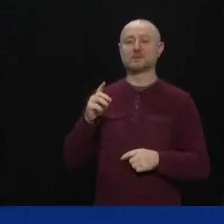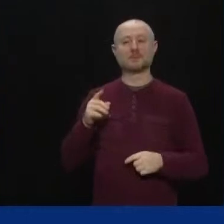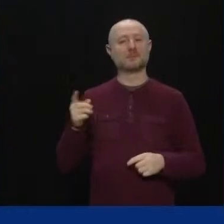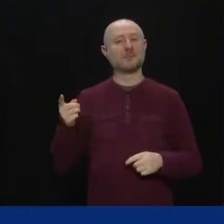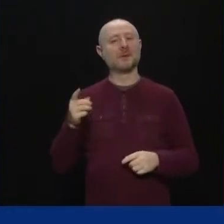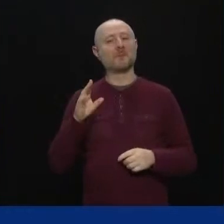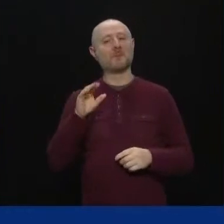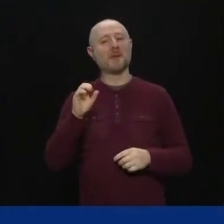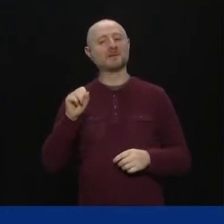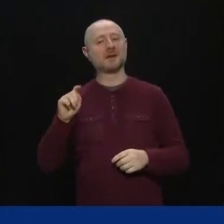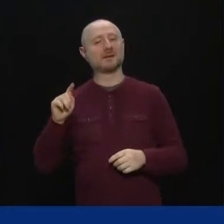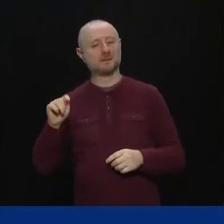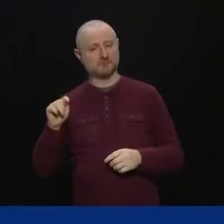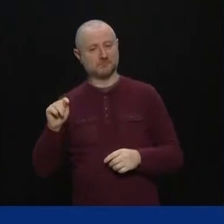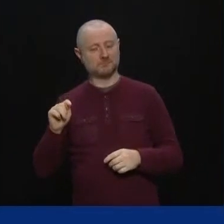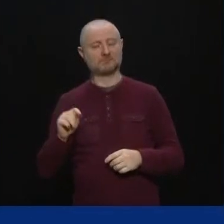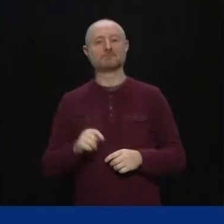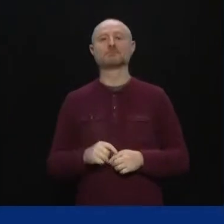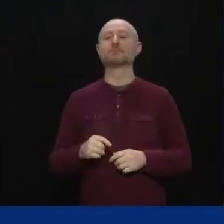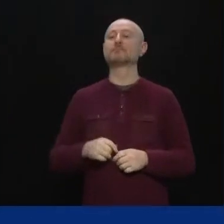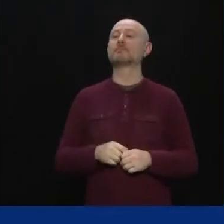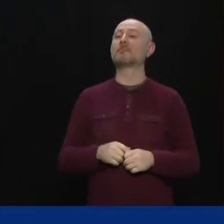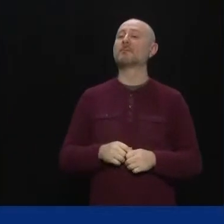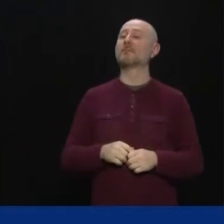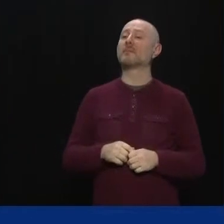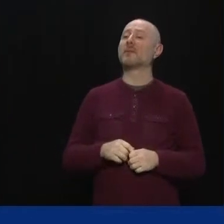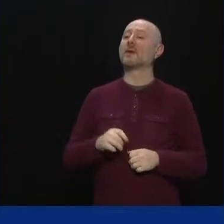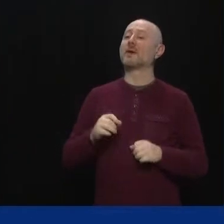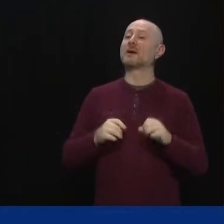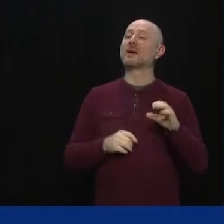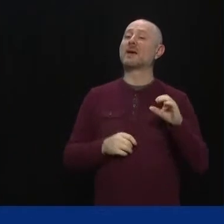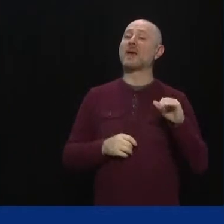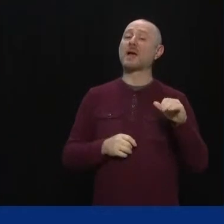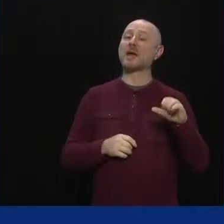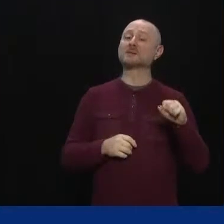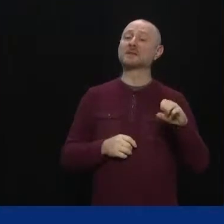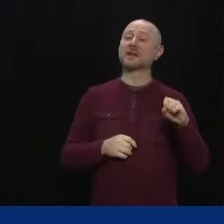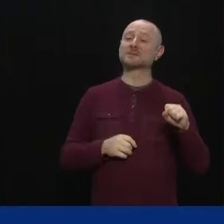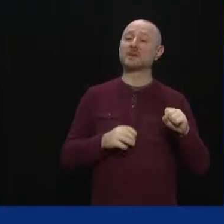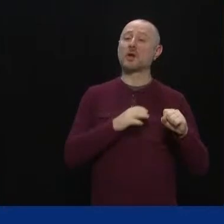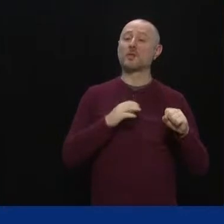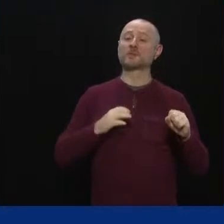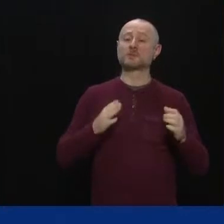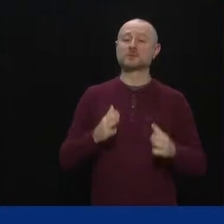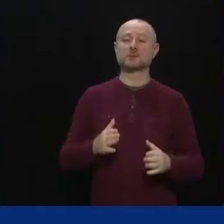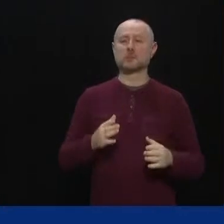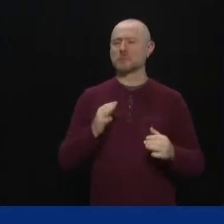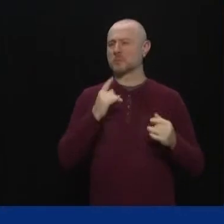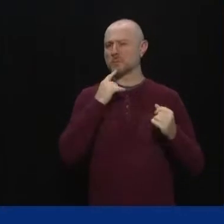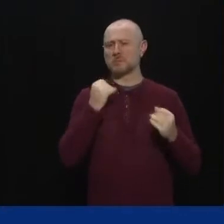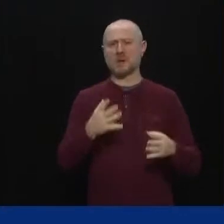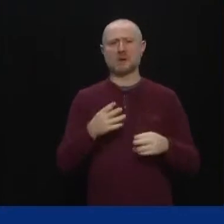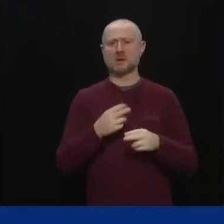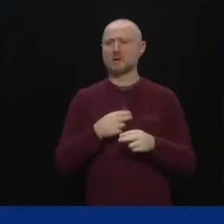DHS SES, I should say, Commissioner Jackie Bray. Yeah, all those acronyms, right?